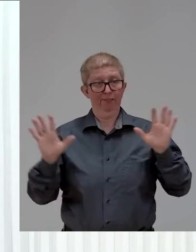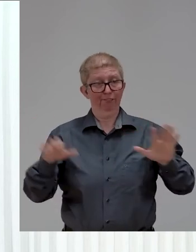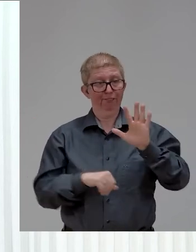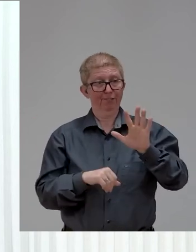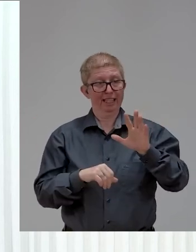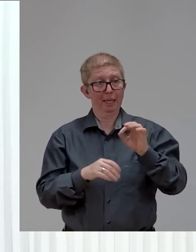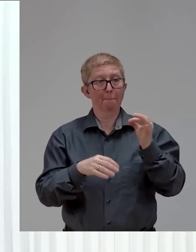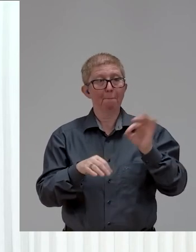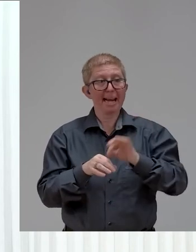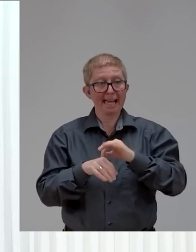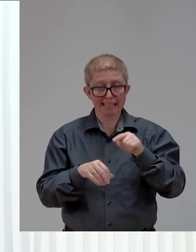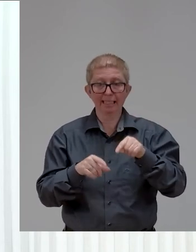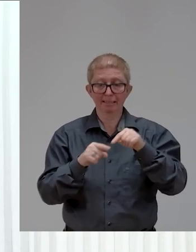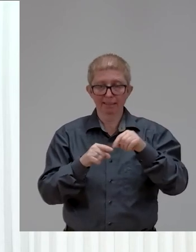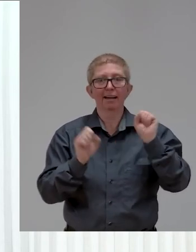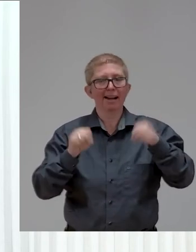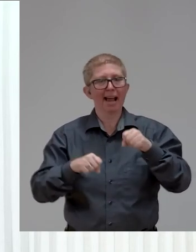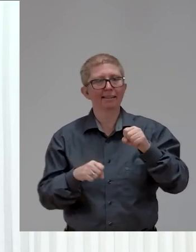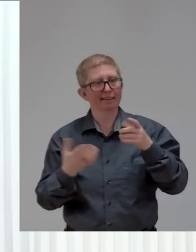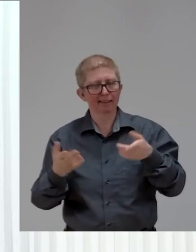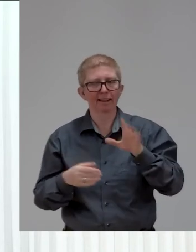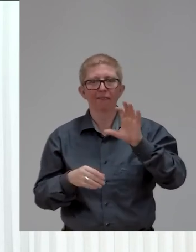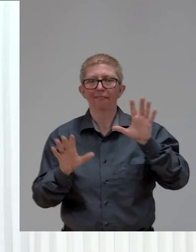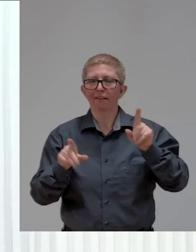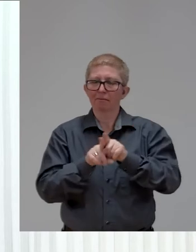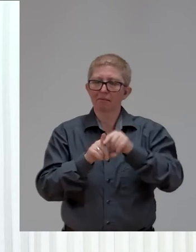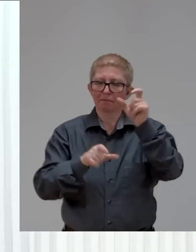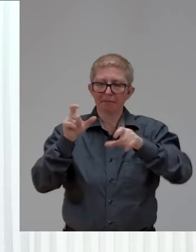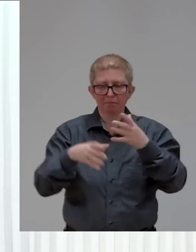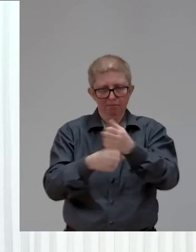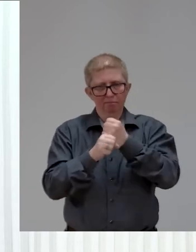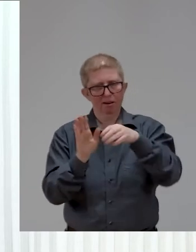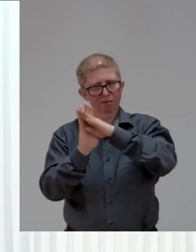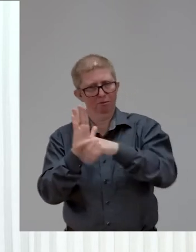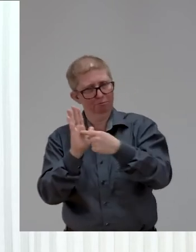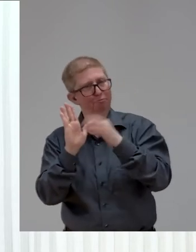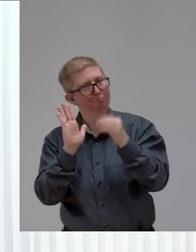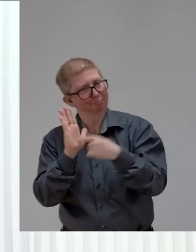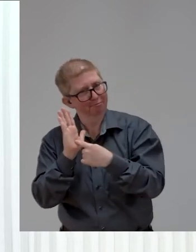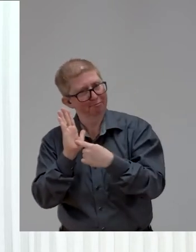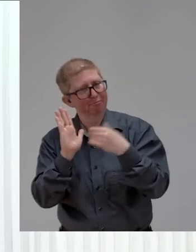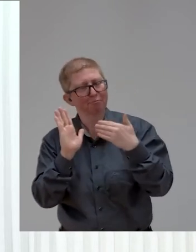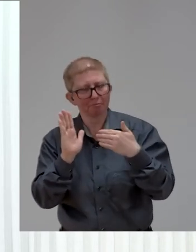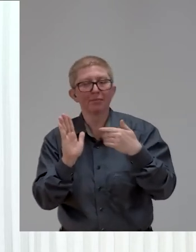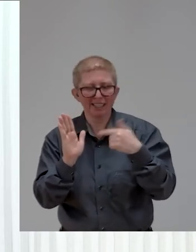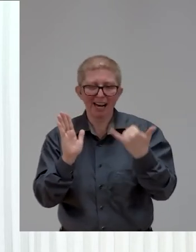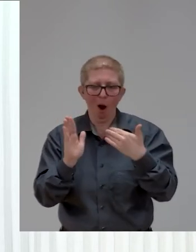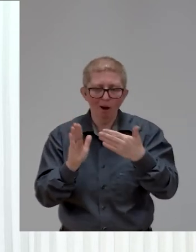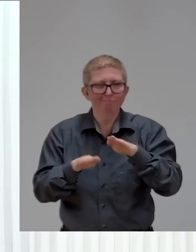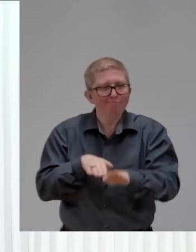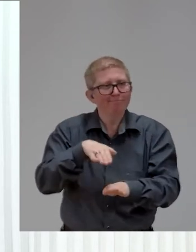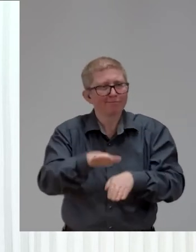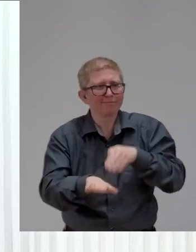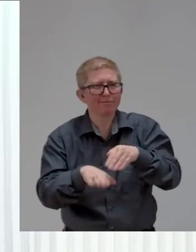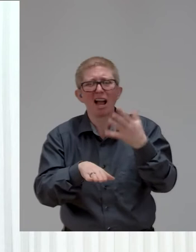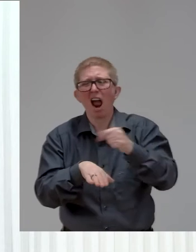and opportunities, you are taking the concrete steps needed for all our countries to implement the UN Convention on the Rights